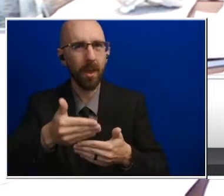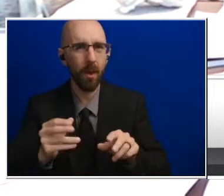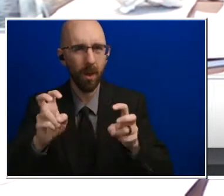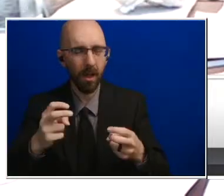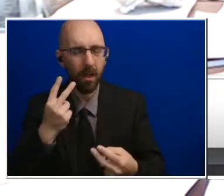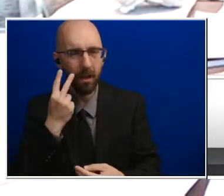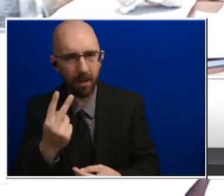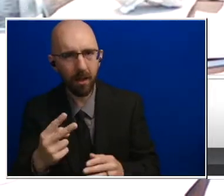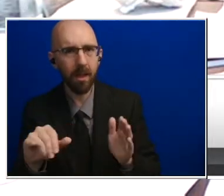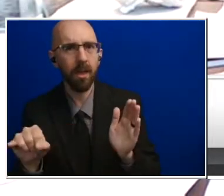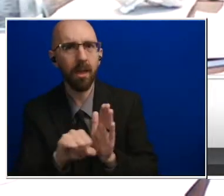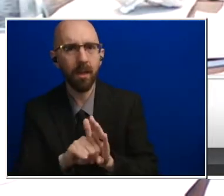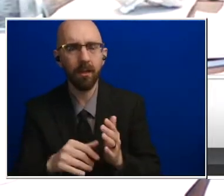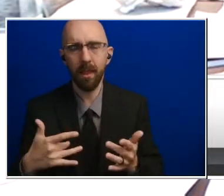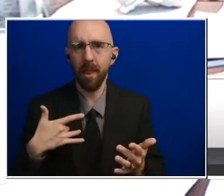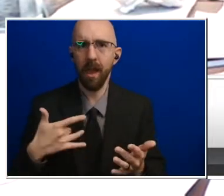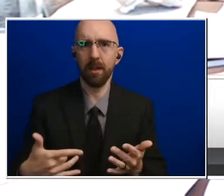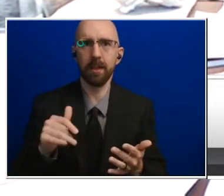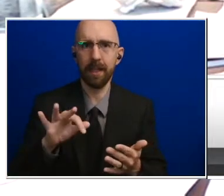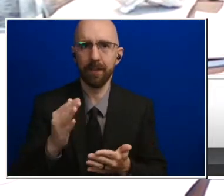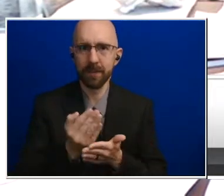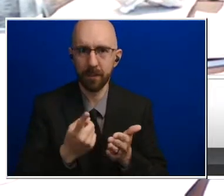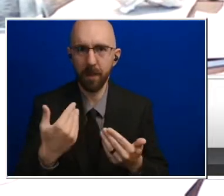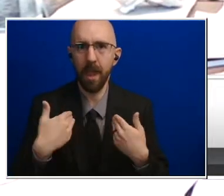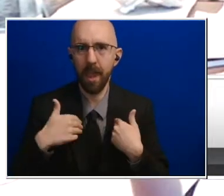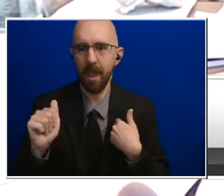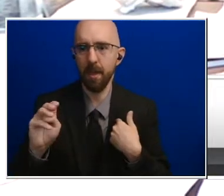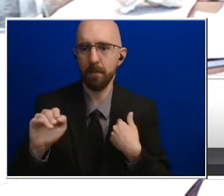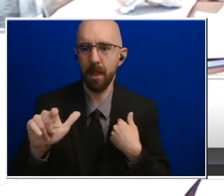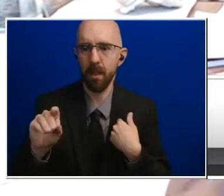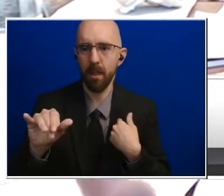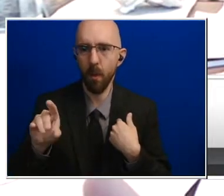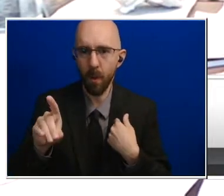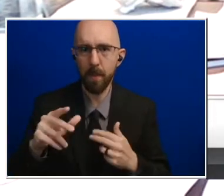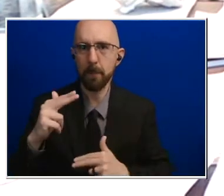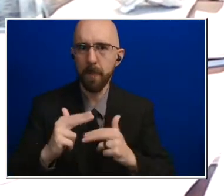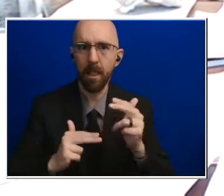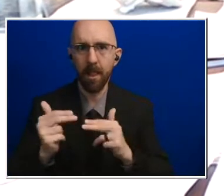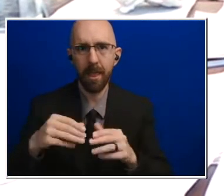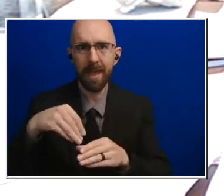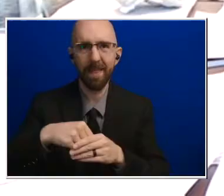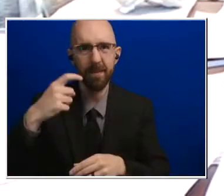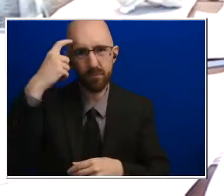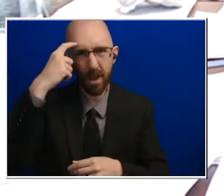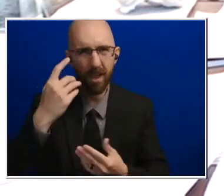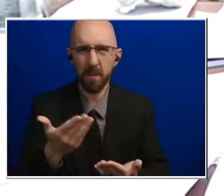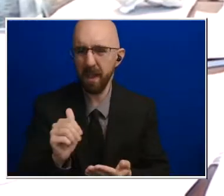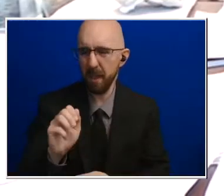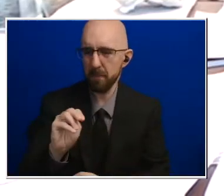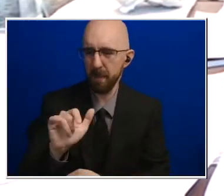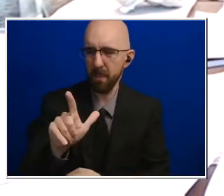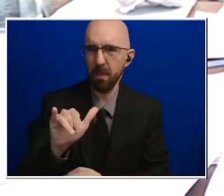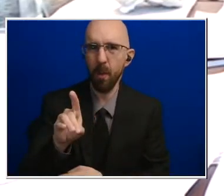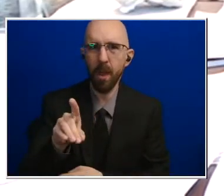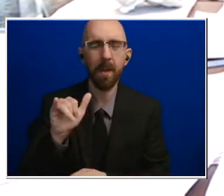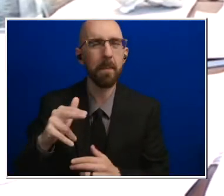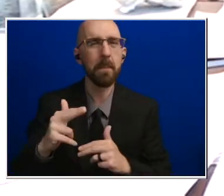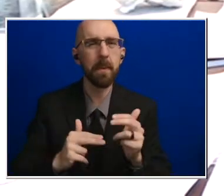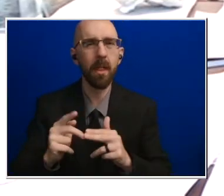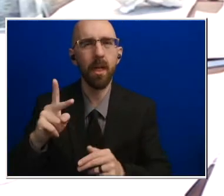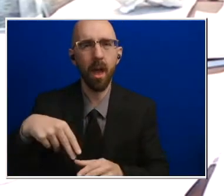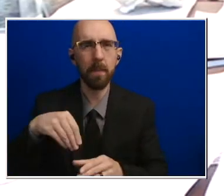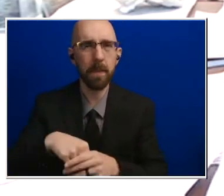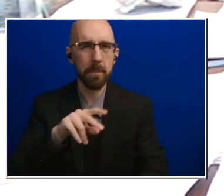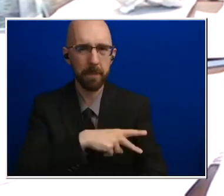detect the likelihood that somebody has amyloid buildup in the brain. And amyloid is something that we see build up in patients